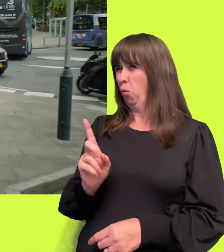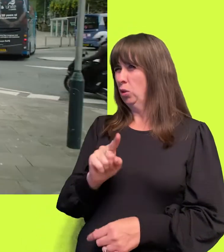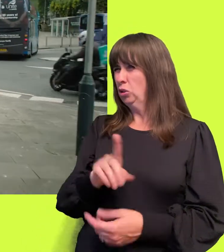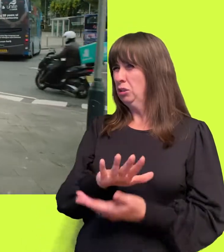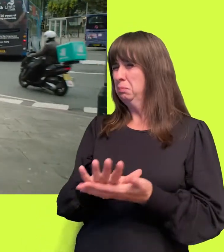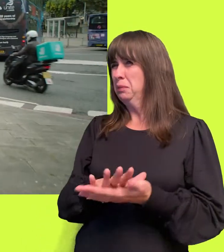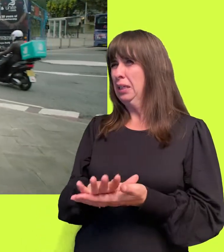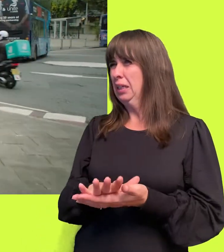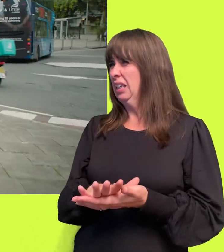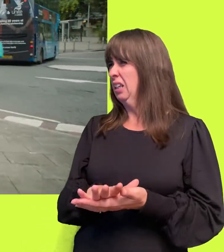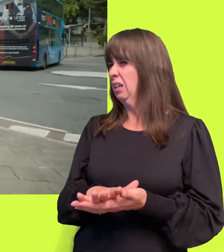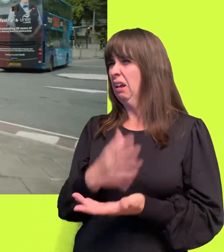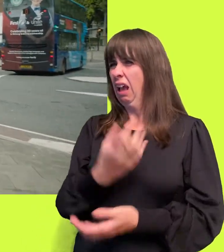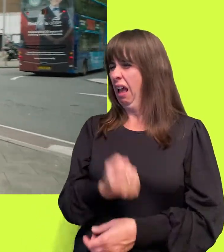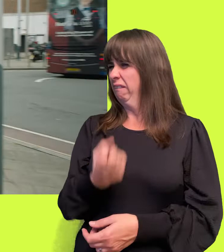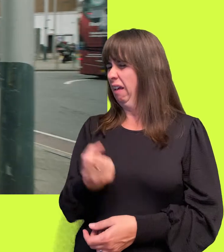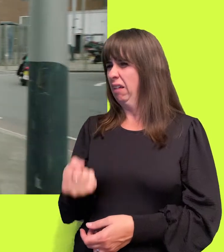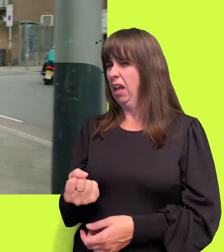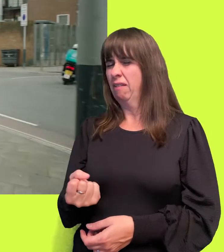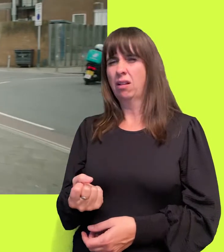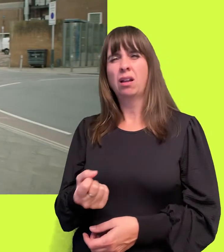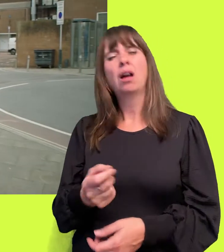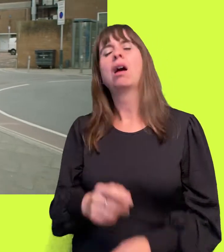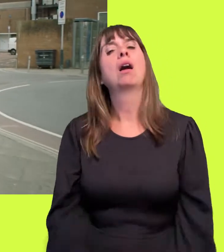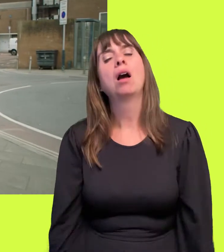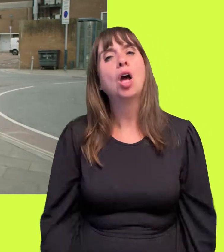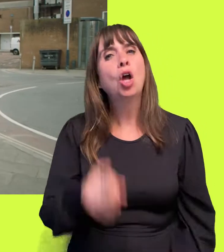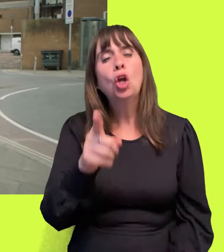that even mean? What does that mean? Where are you off to?